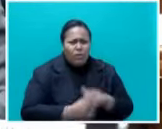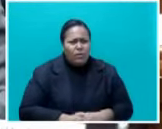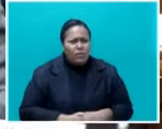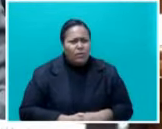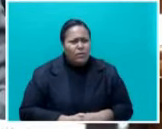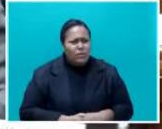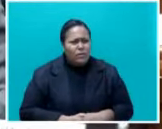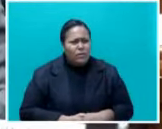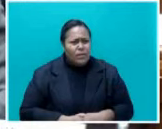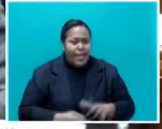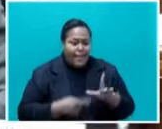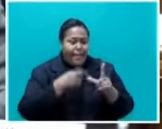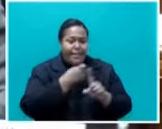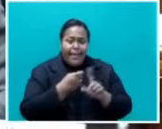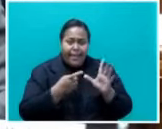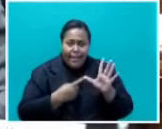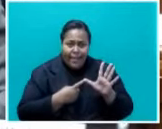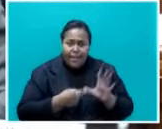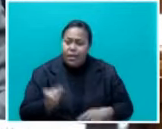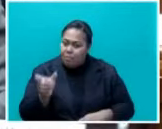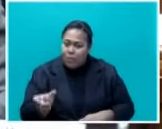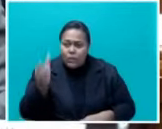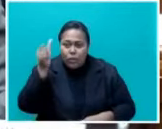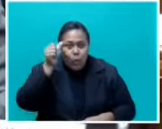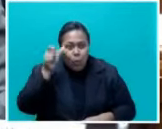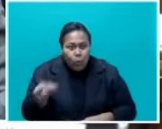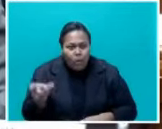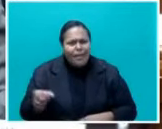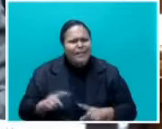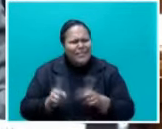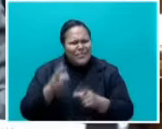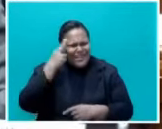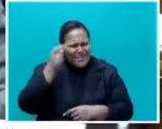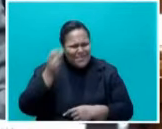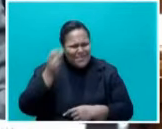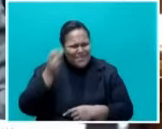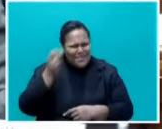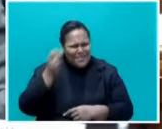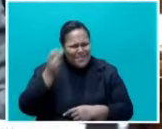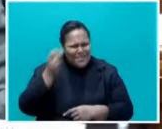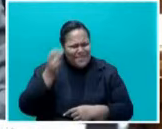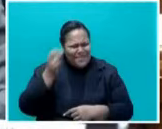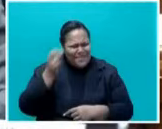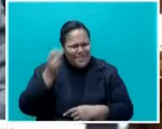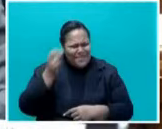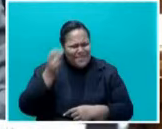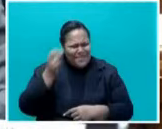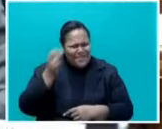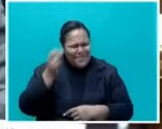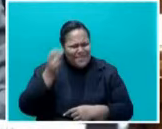AKA, also known as. Since then, Mr. Speaker, sir, we are